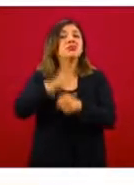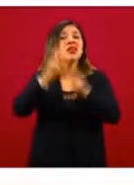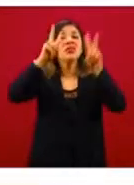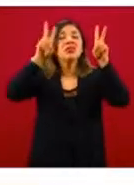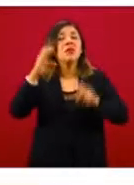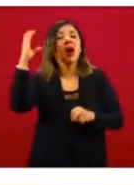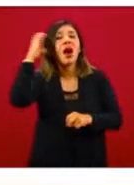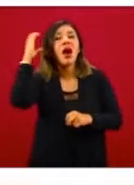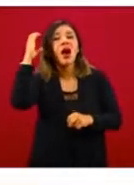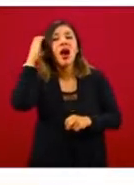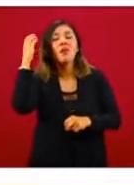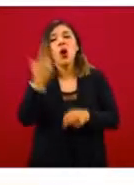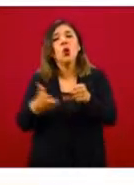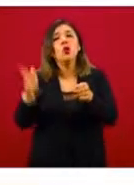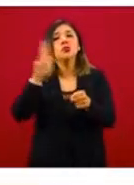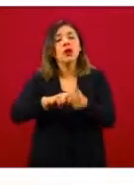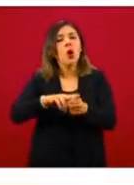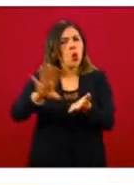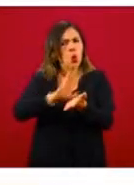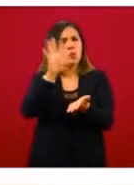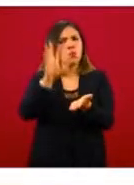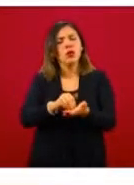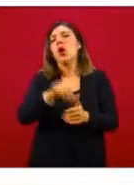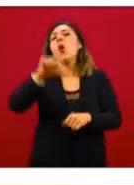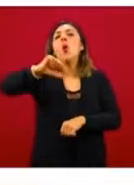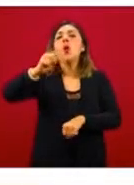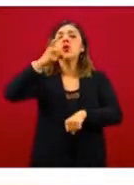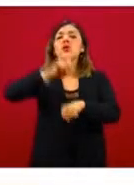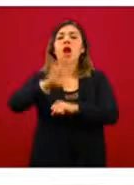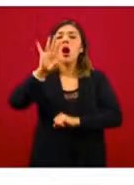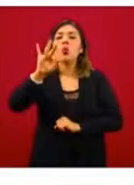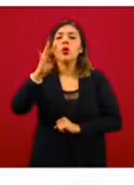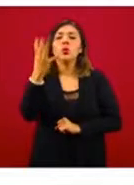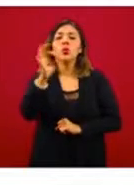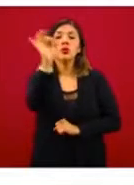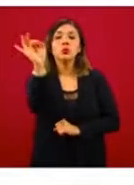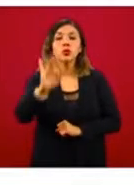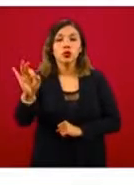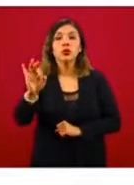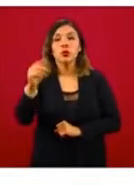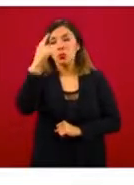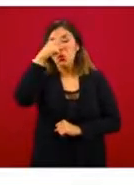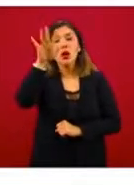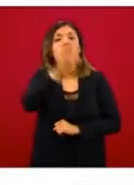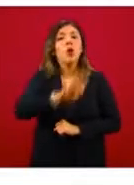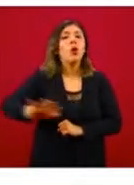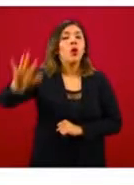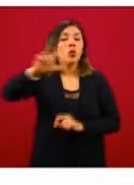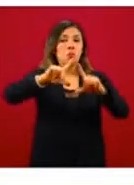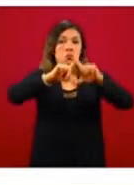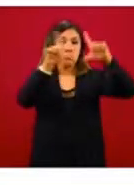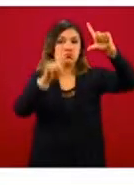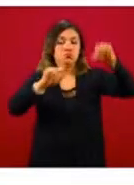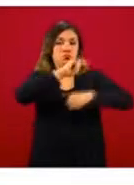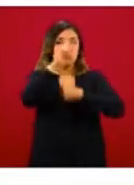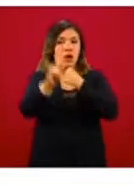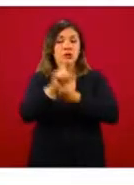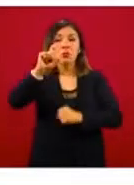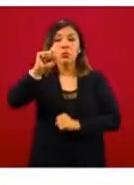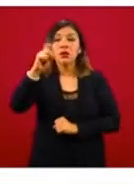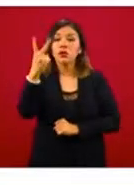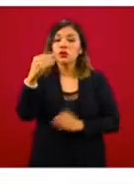rates, especially in terms of general hospitalization beds. In general, it's 44% for the whole